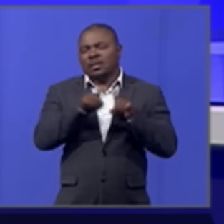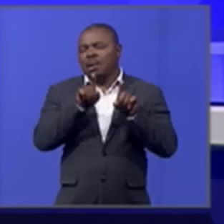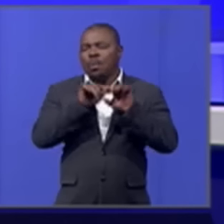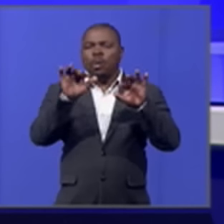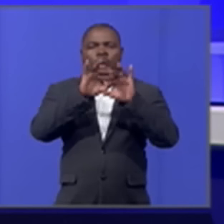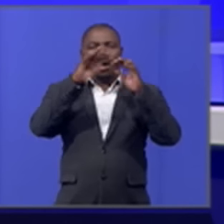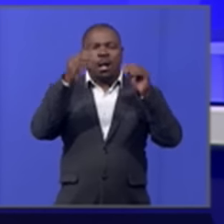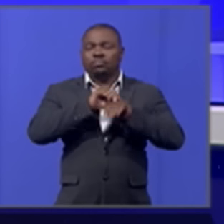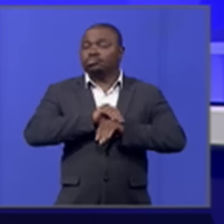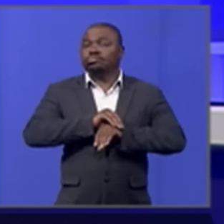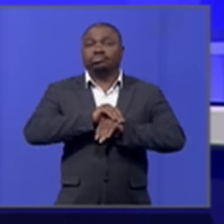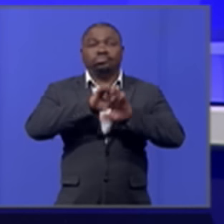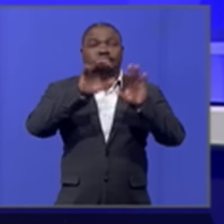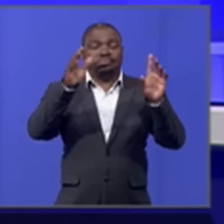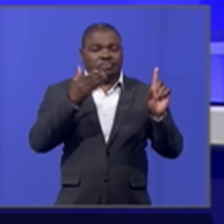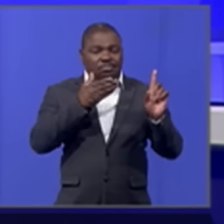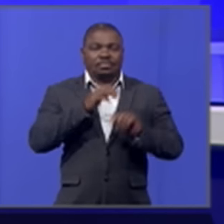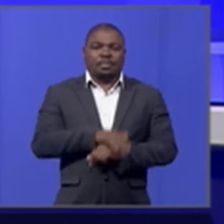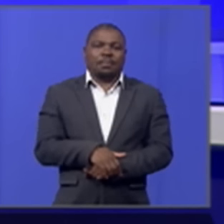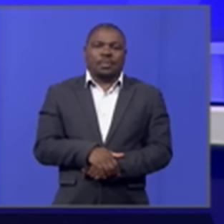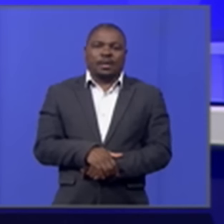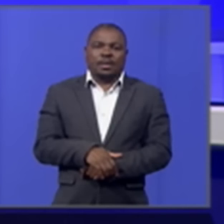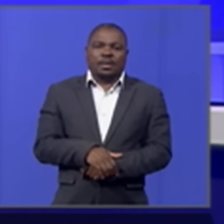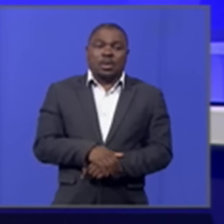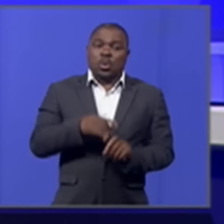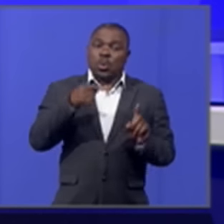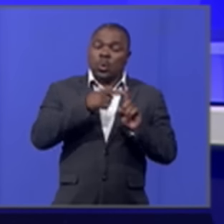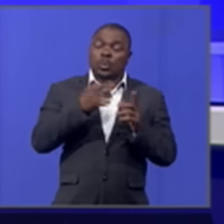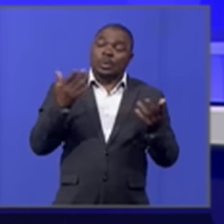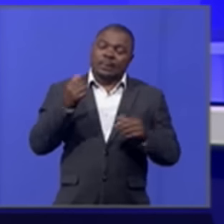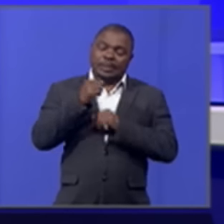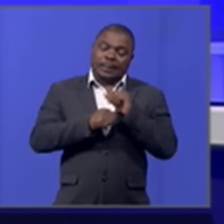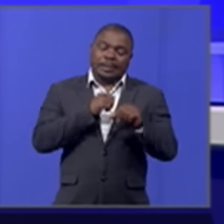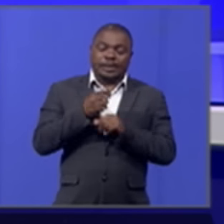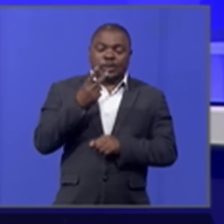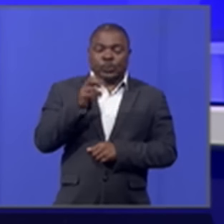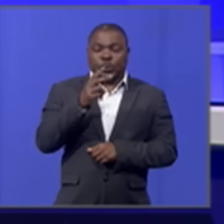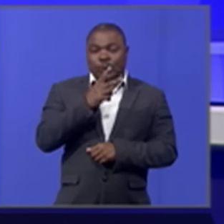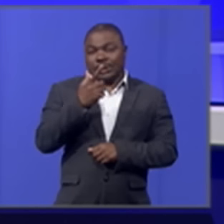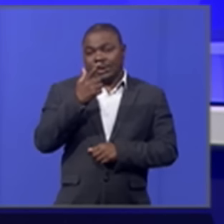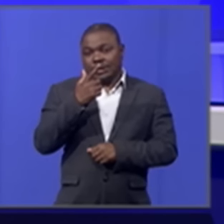le kwa ga mawatle. Le fa bolelwe ka ngwaga wa